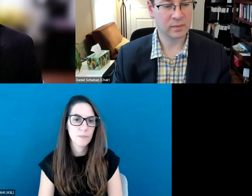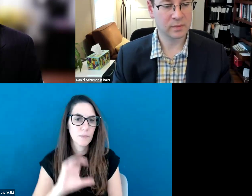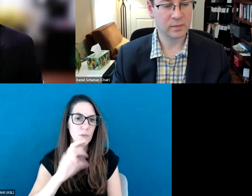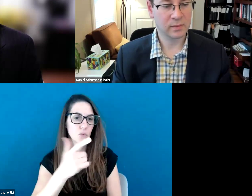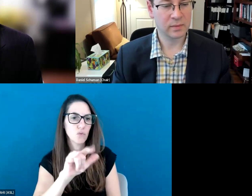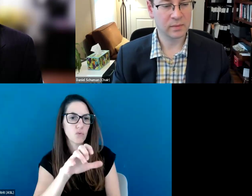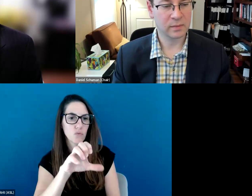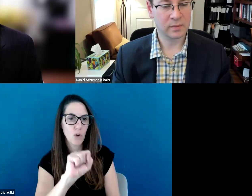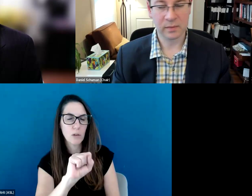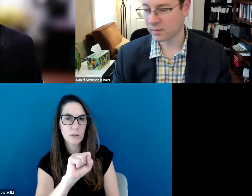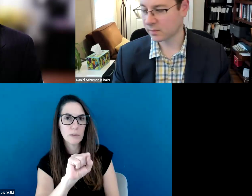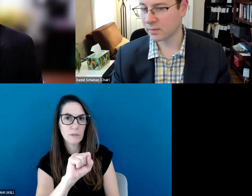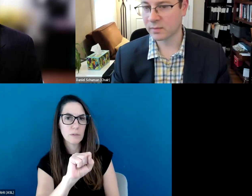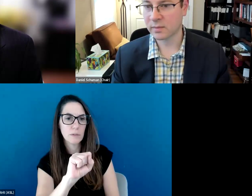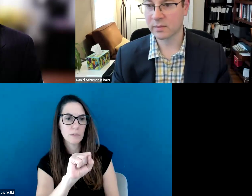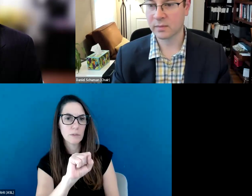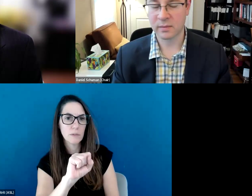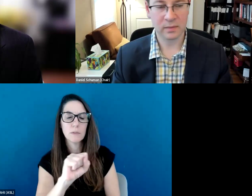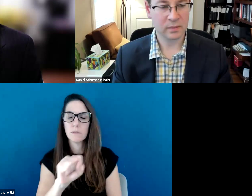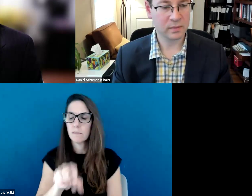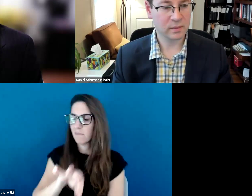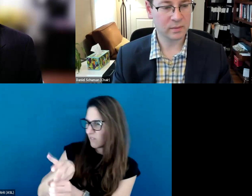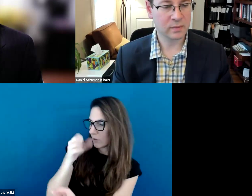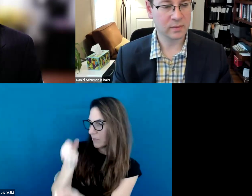Charles. I vote in favor.